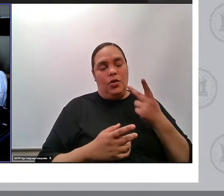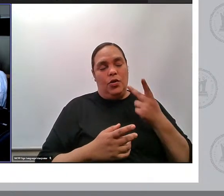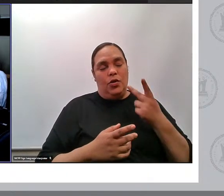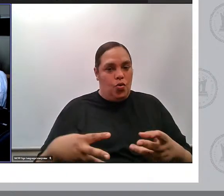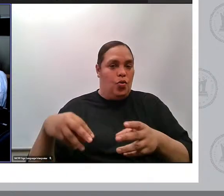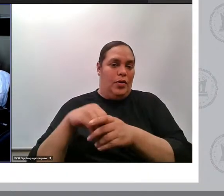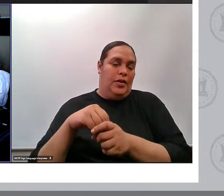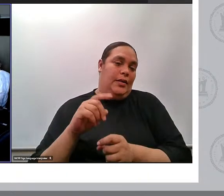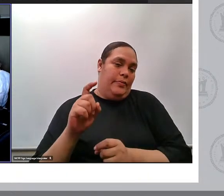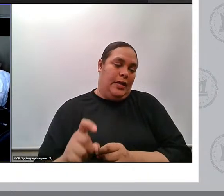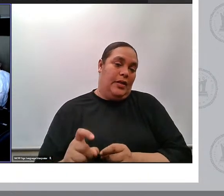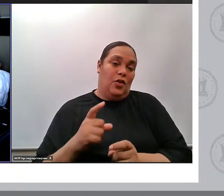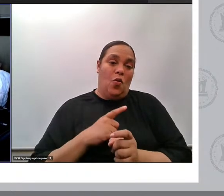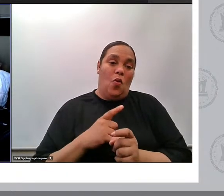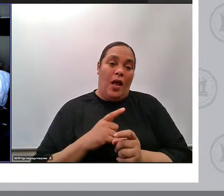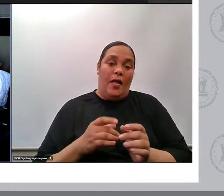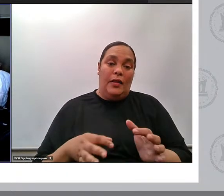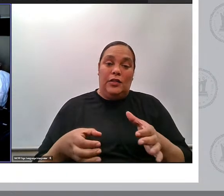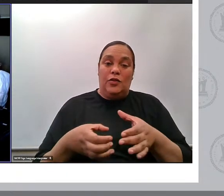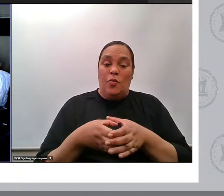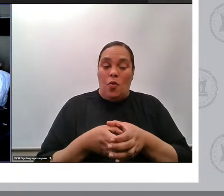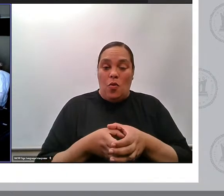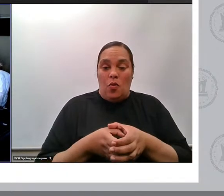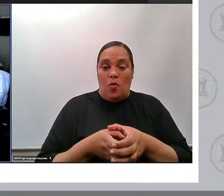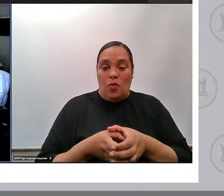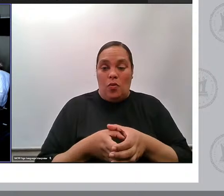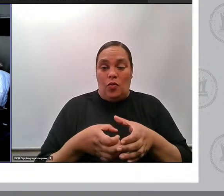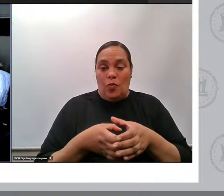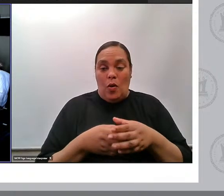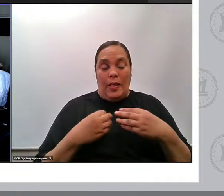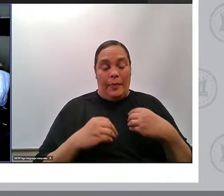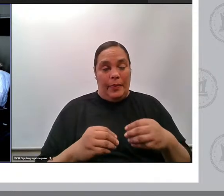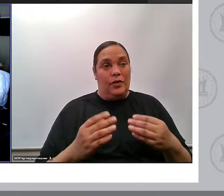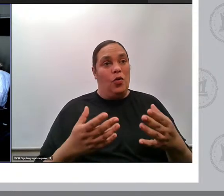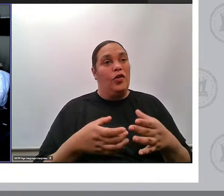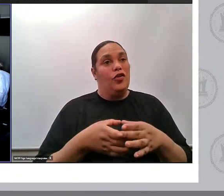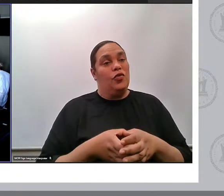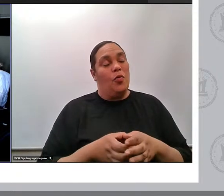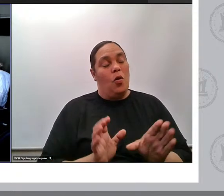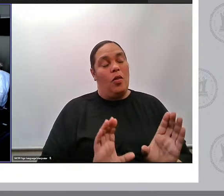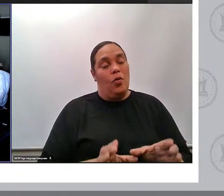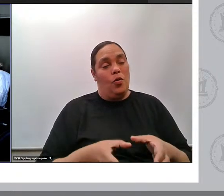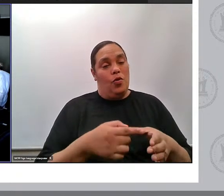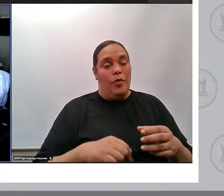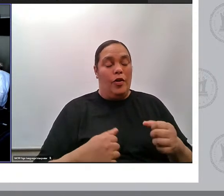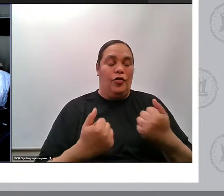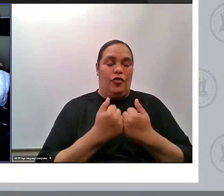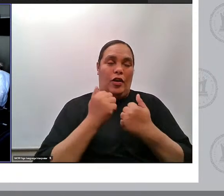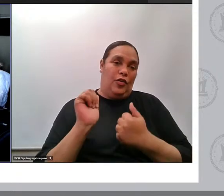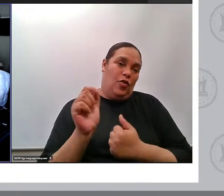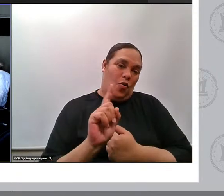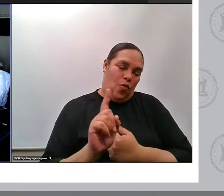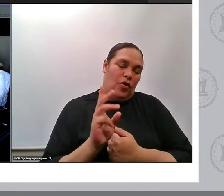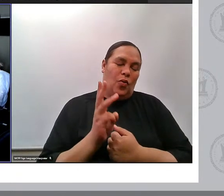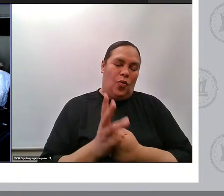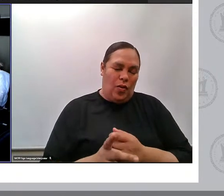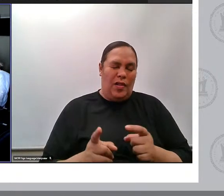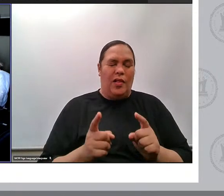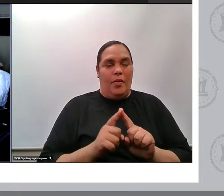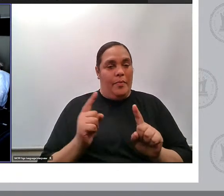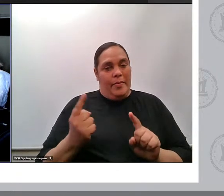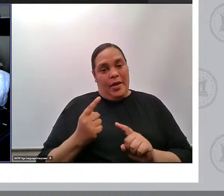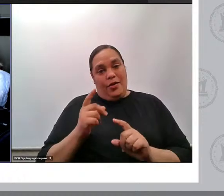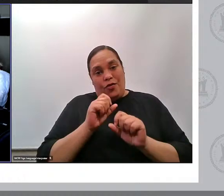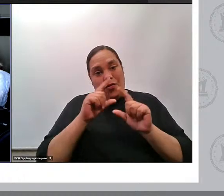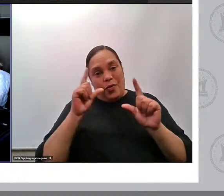because the smaller the industry and the smaller the pool, the challenge is always going to be to realize